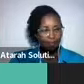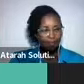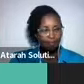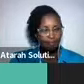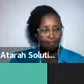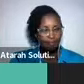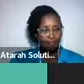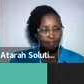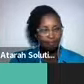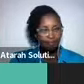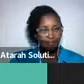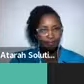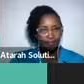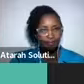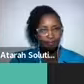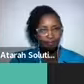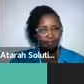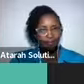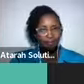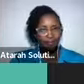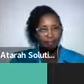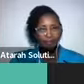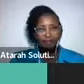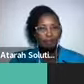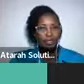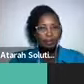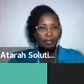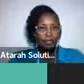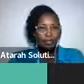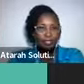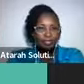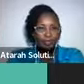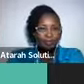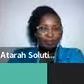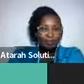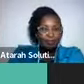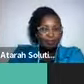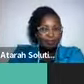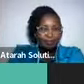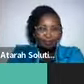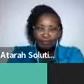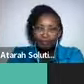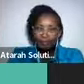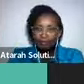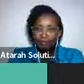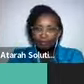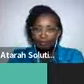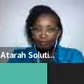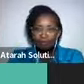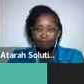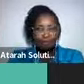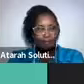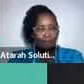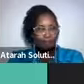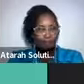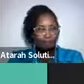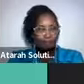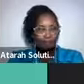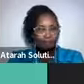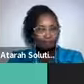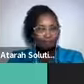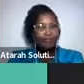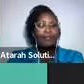I hope everyone knows what steroids are. So what I call digital ads is steroids for business.